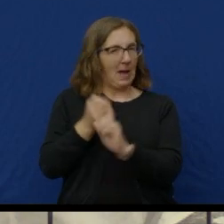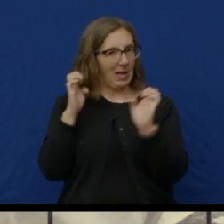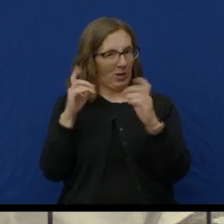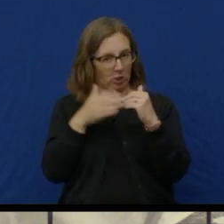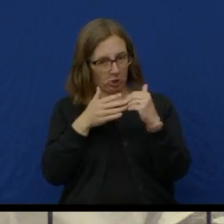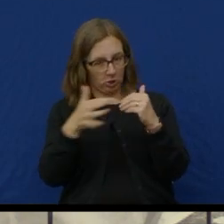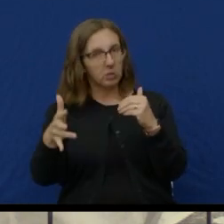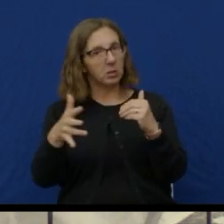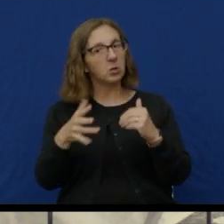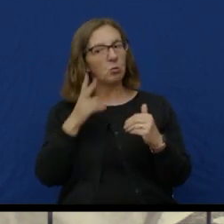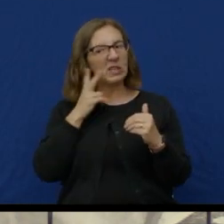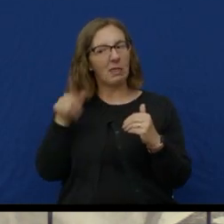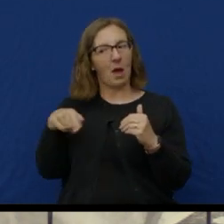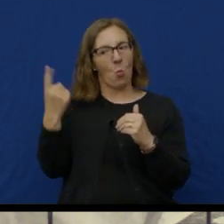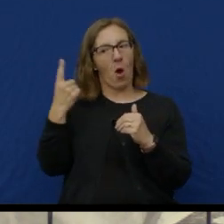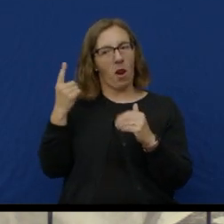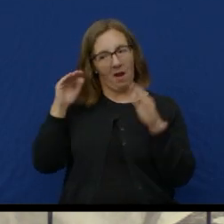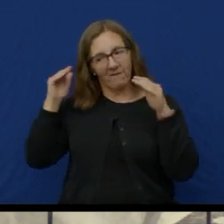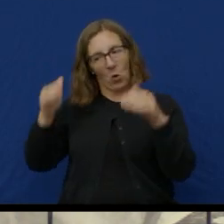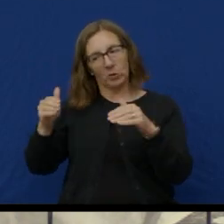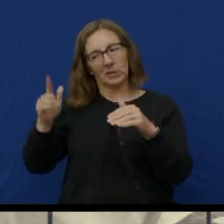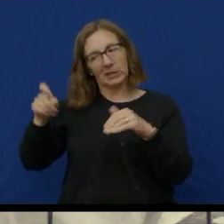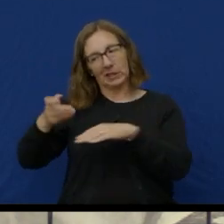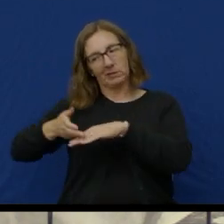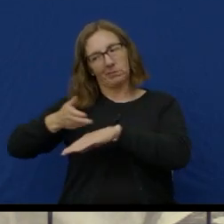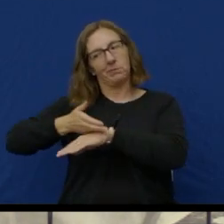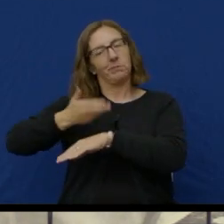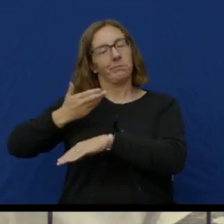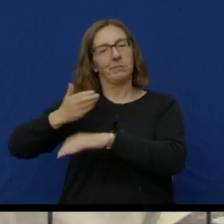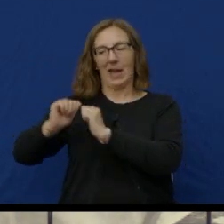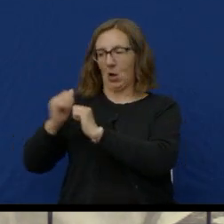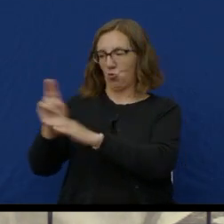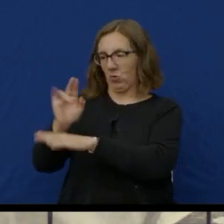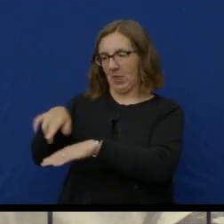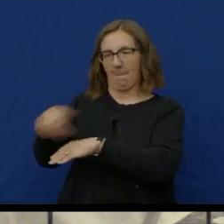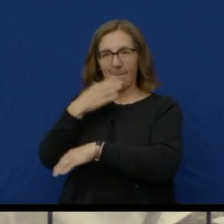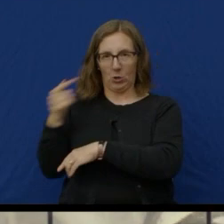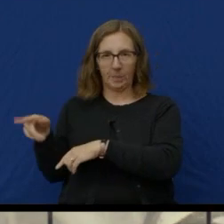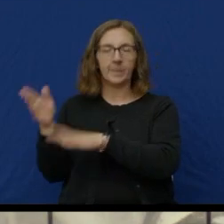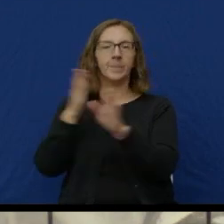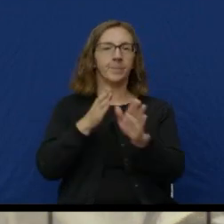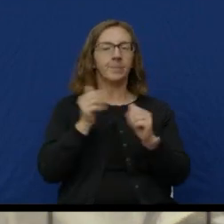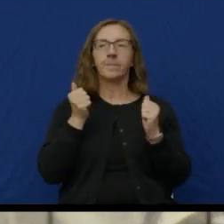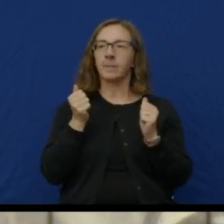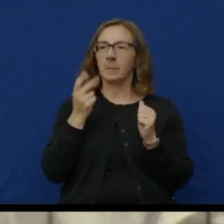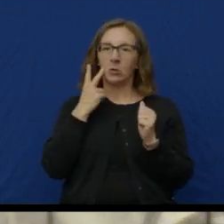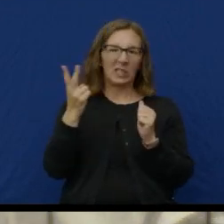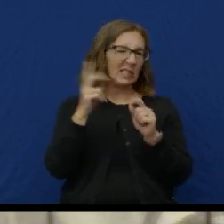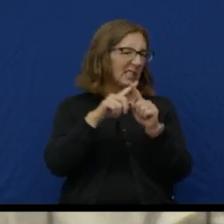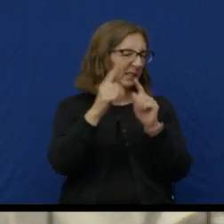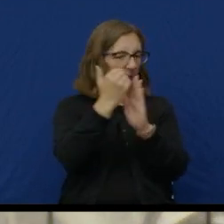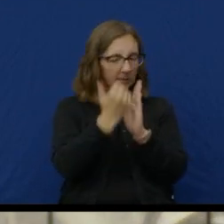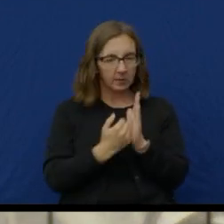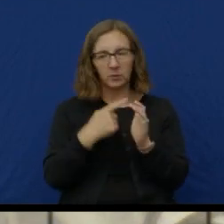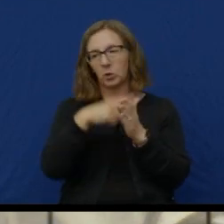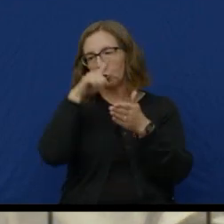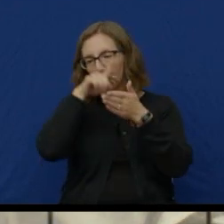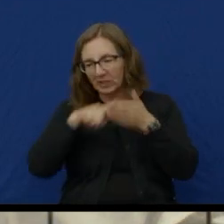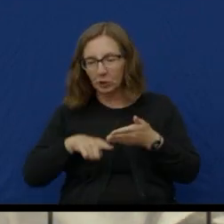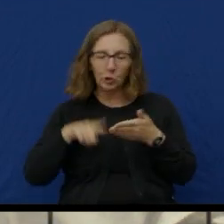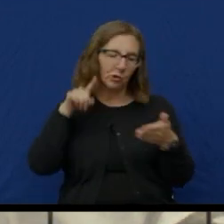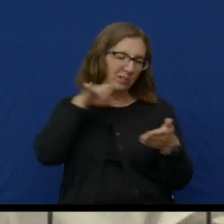forward. So you see that as one of our areas of emphasis going forward. Within the appendix itself, you can see research and studies that have been done